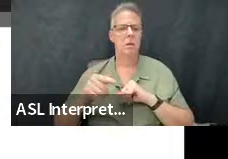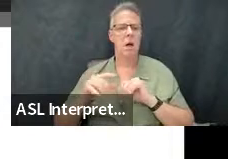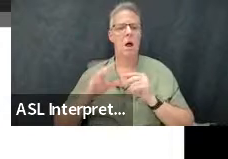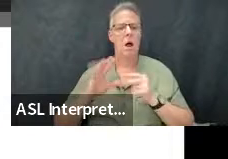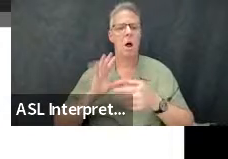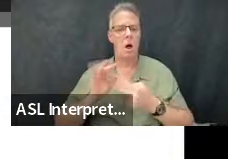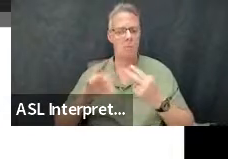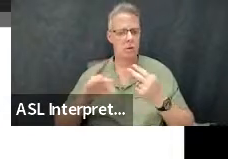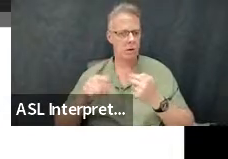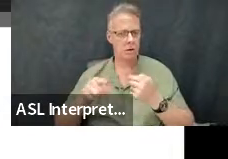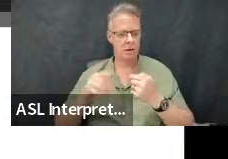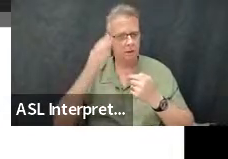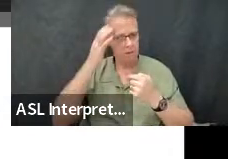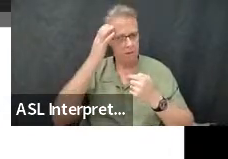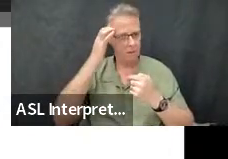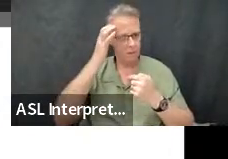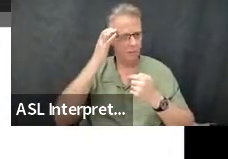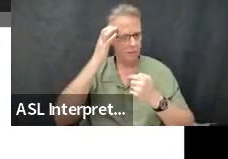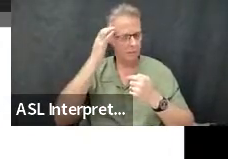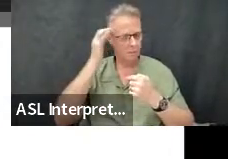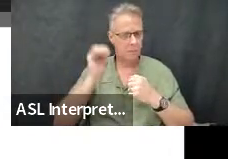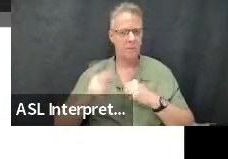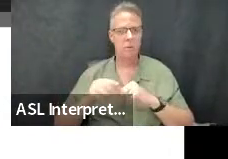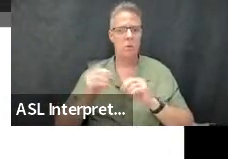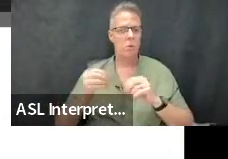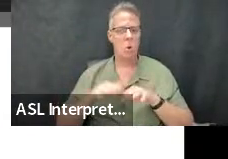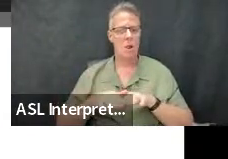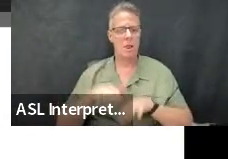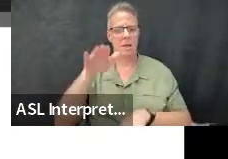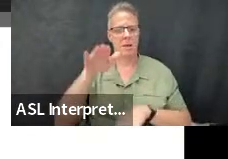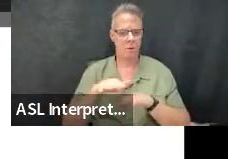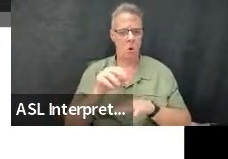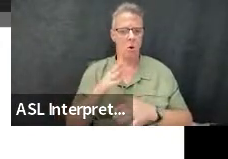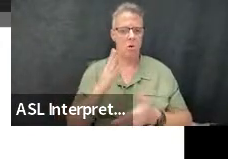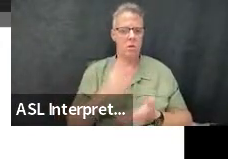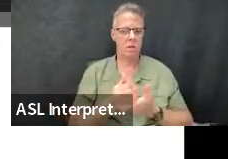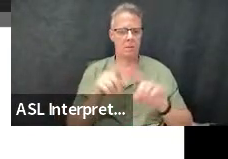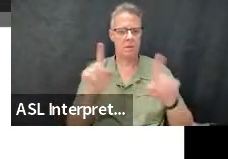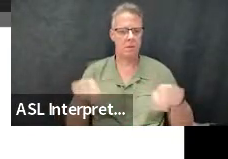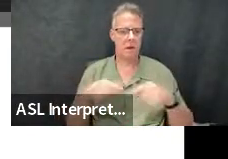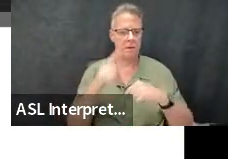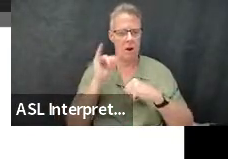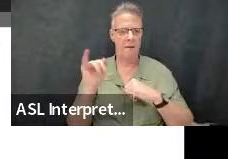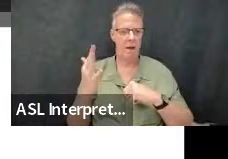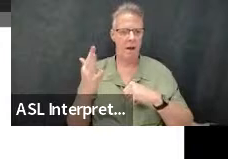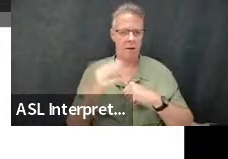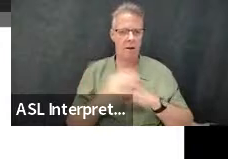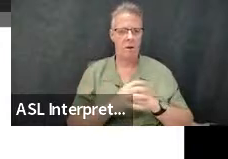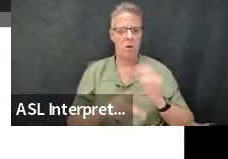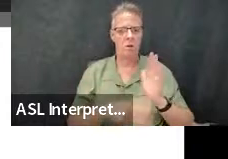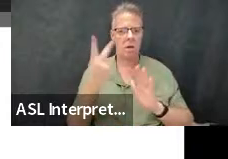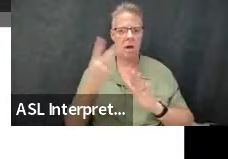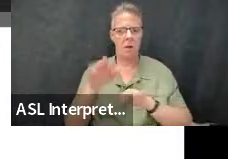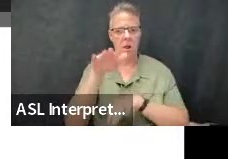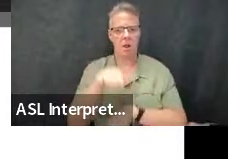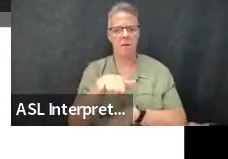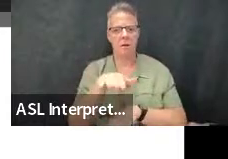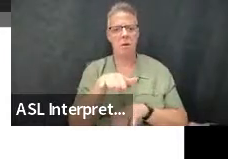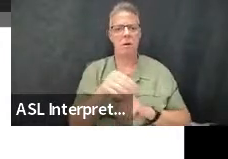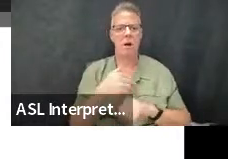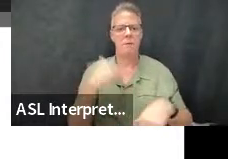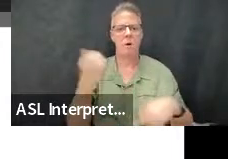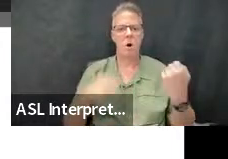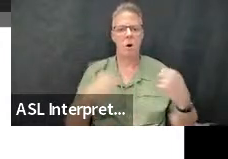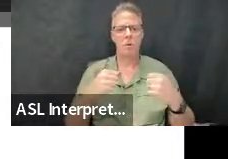options are the ones that don't have a lift span or don't have a stop sign on I-5. So double level, we have